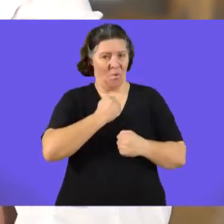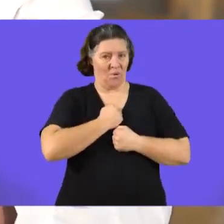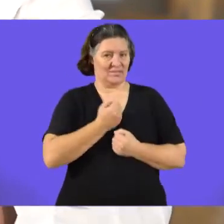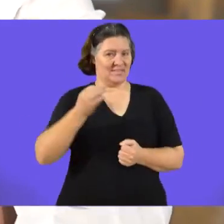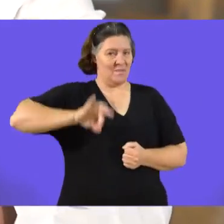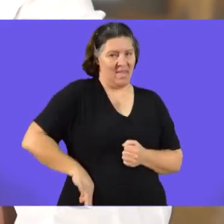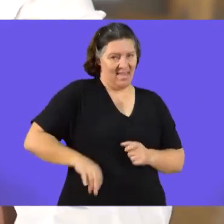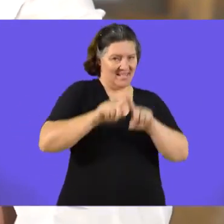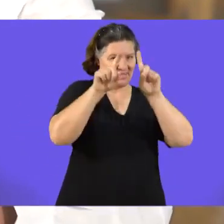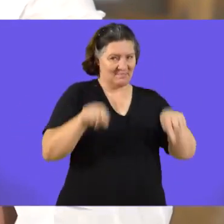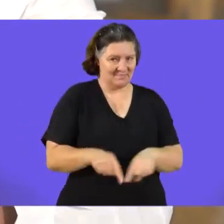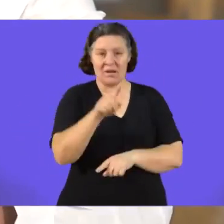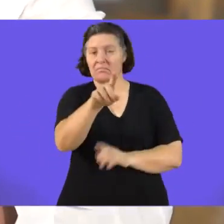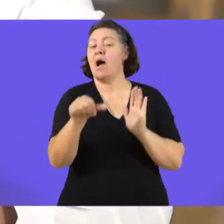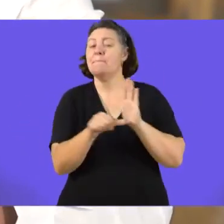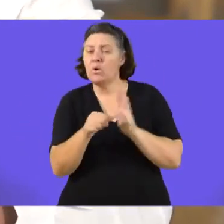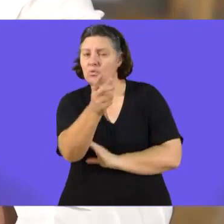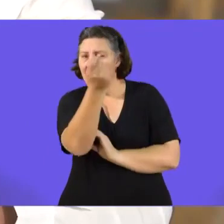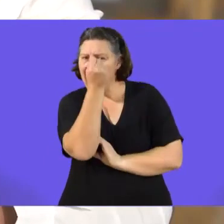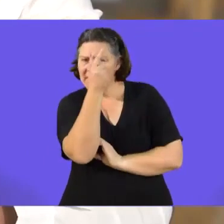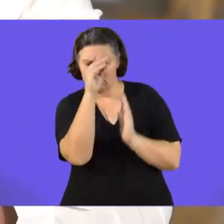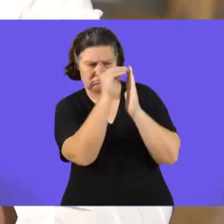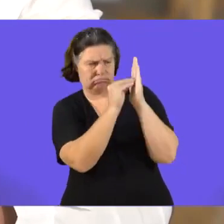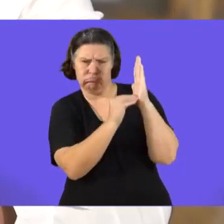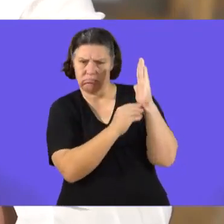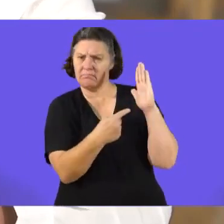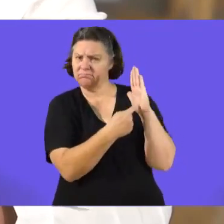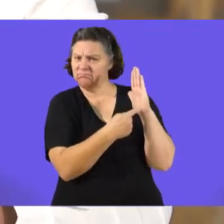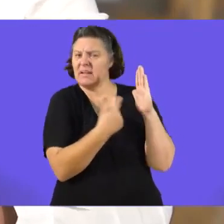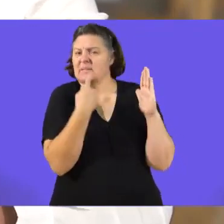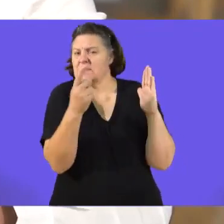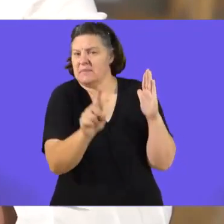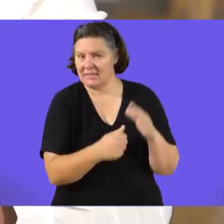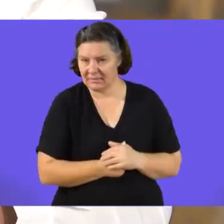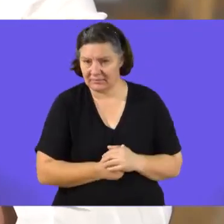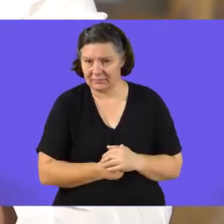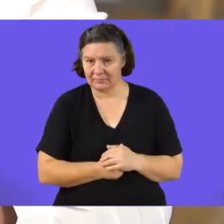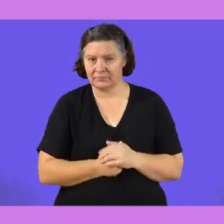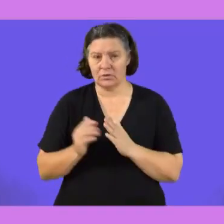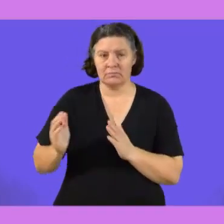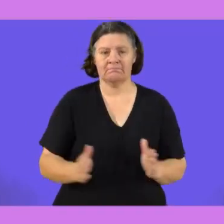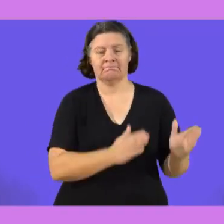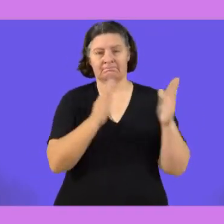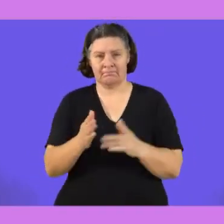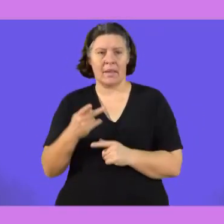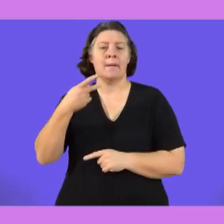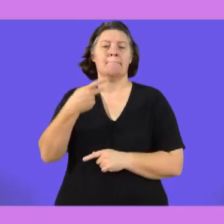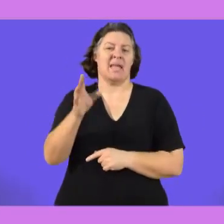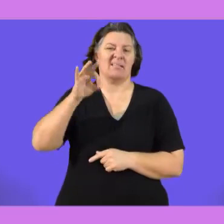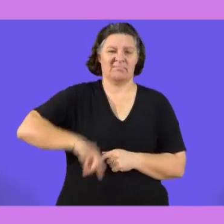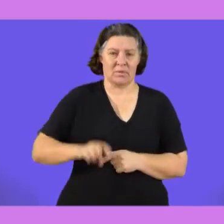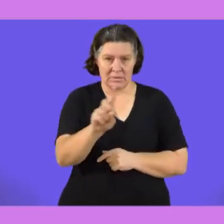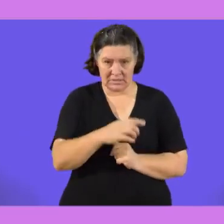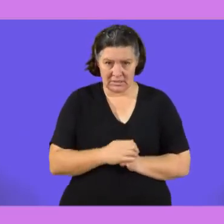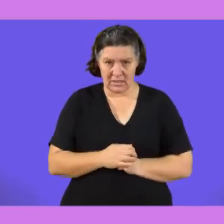receive your own payslips as well. Therefore, it's so important that you understand exactly what is happening on a payslip. So let's move on to